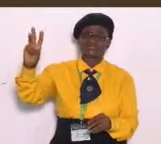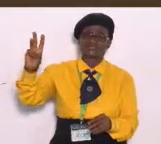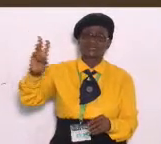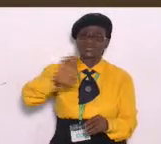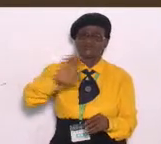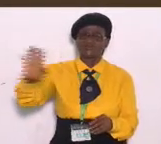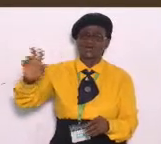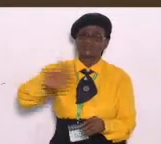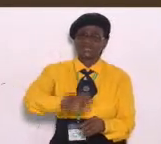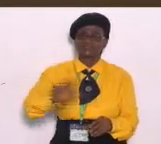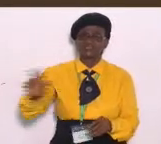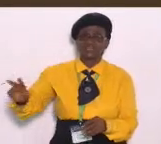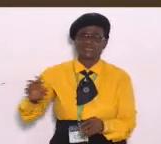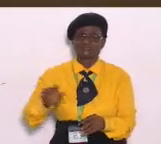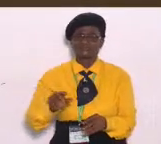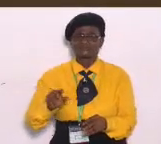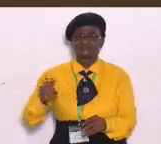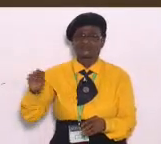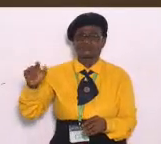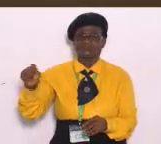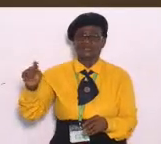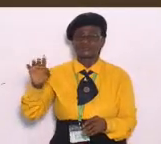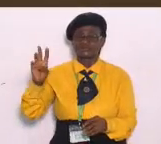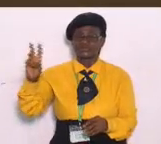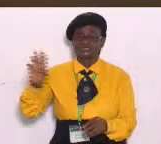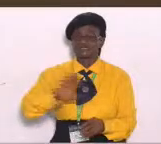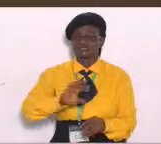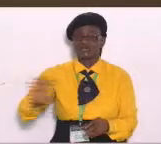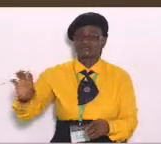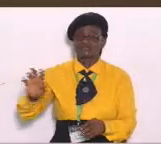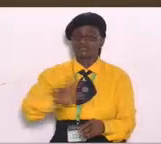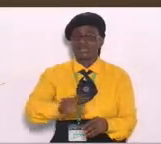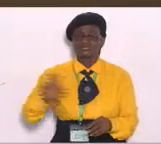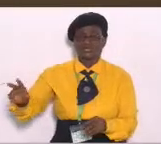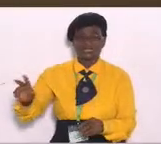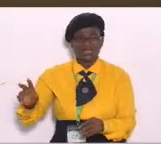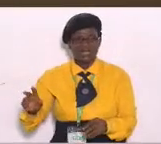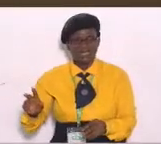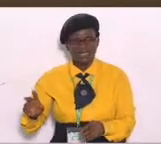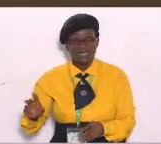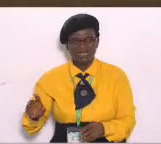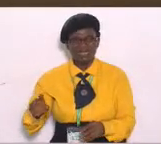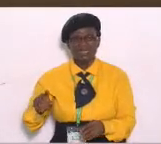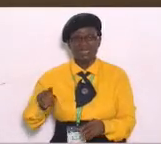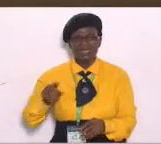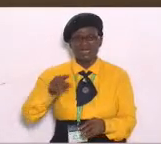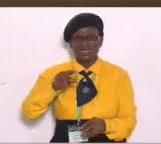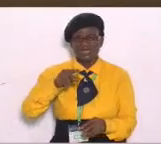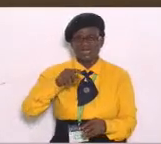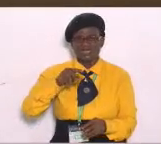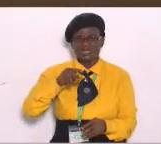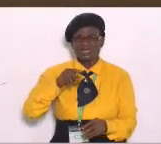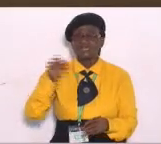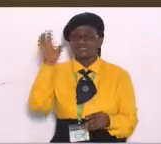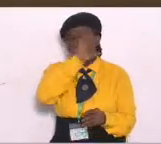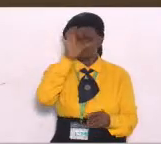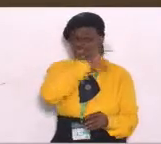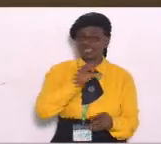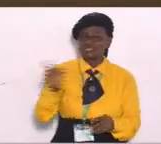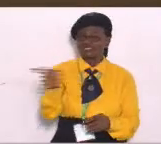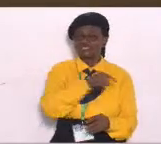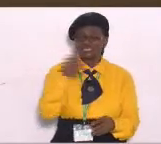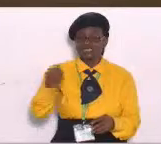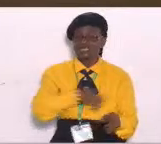verse 33. Matthew 6, 33. Seek ye the kingdom of God and